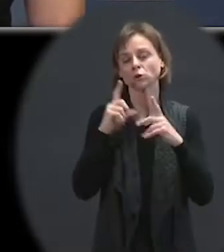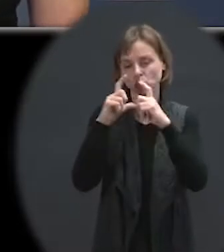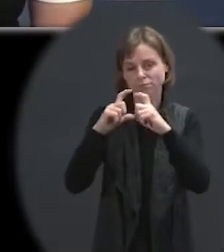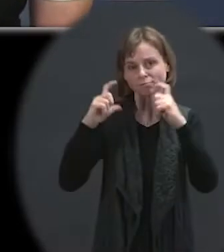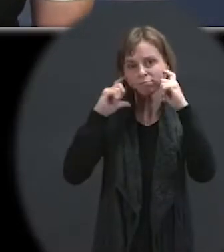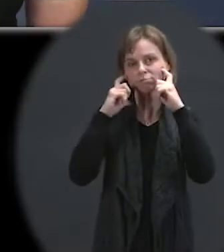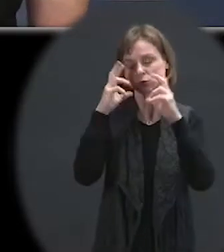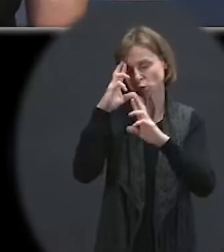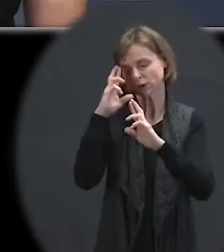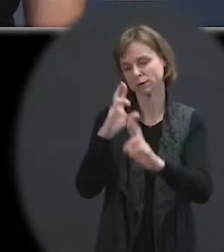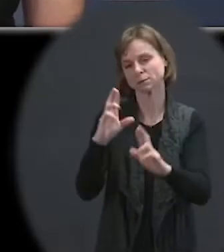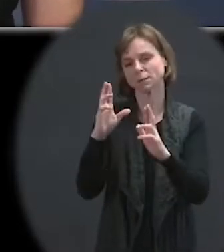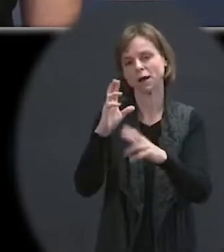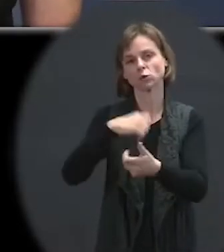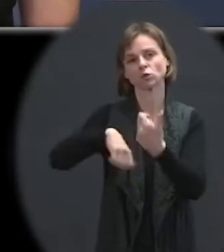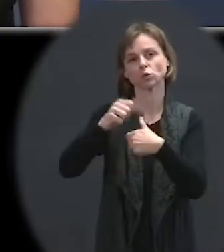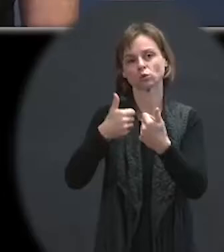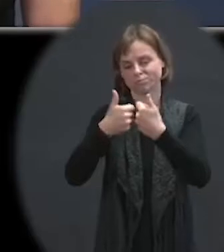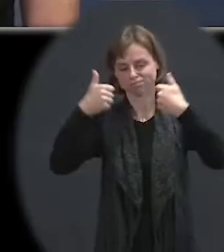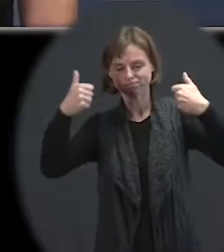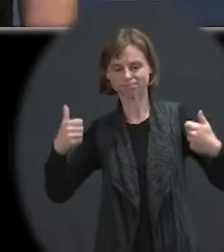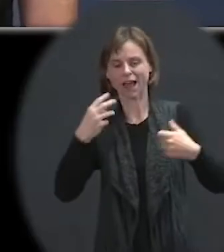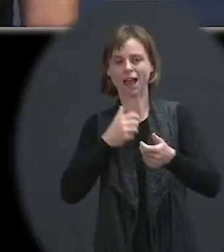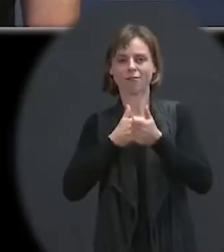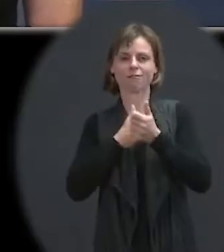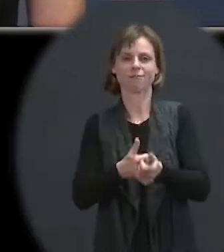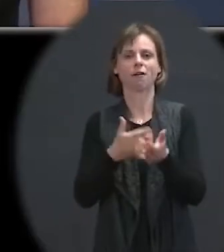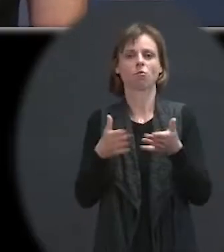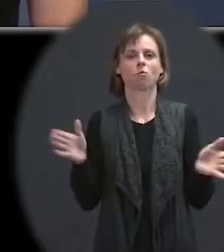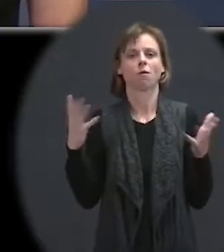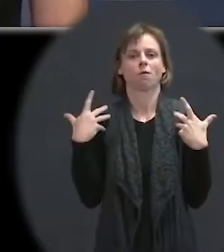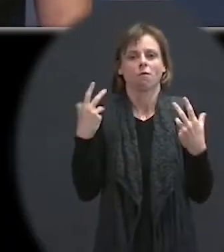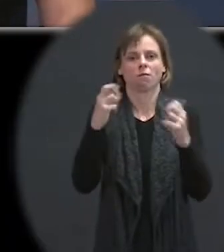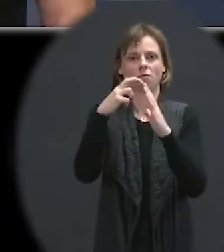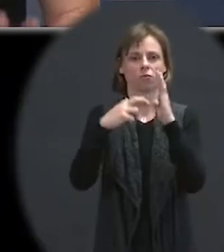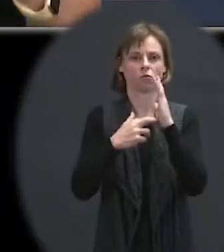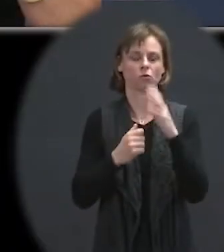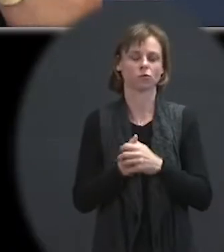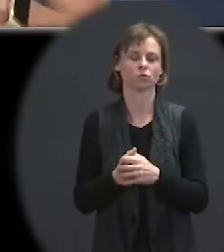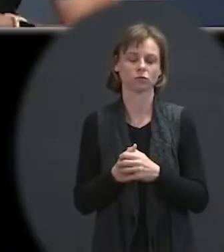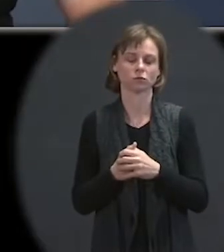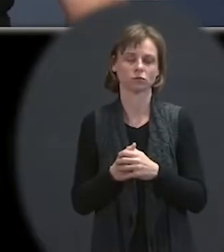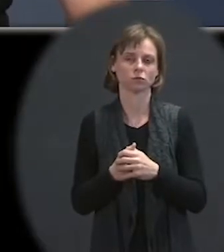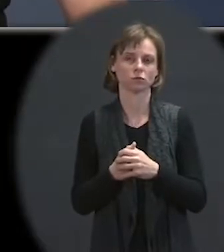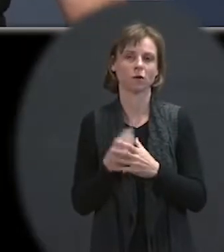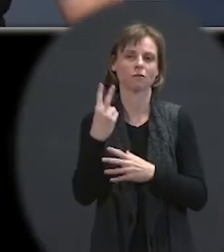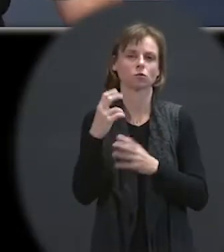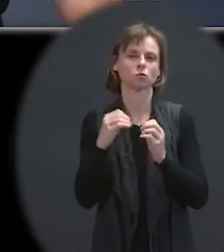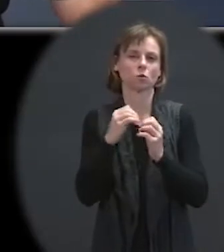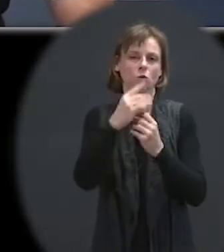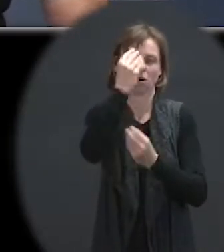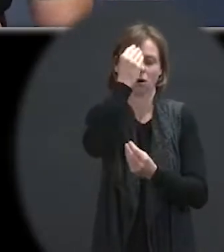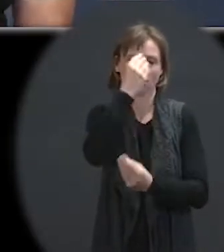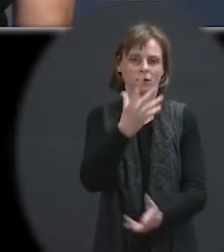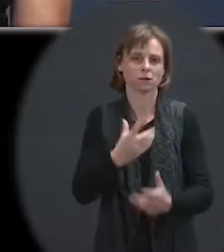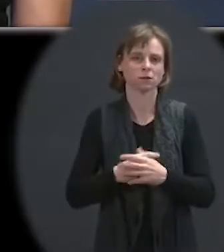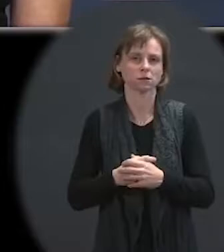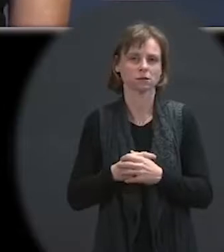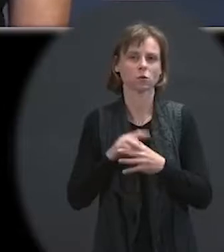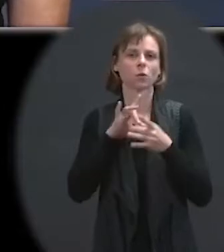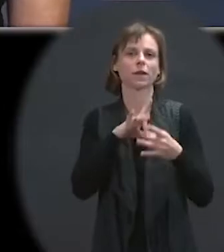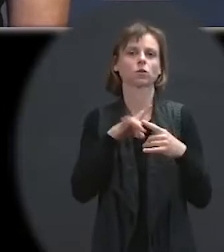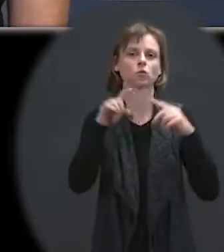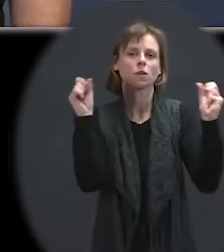distancing, and abide by the public health guidelines. One more update from here, two more updates on the winter